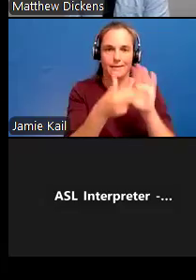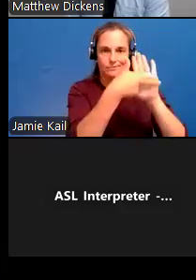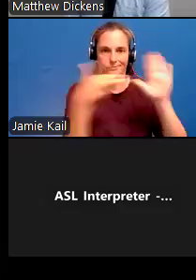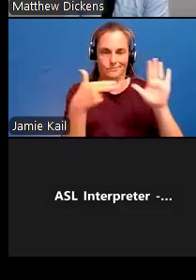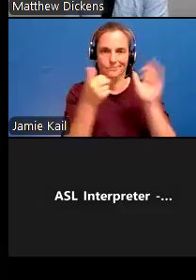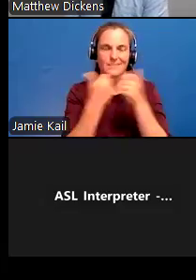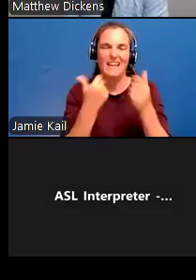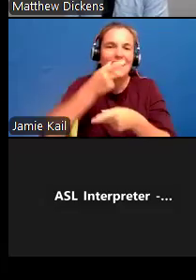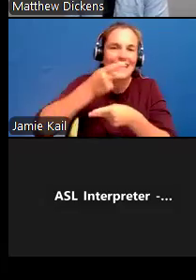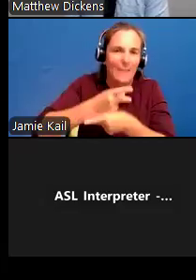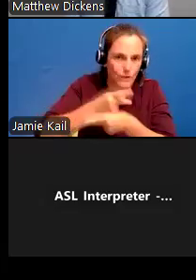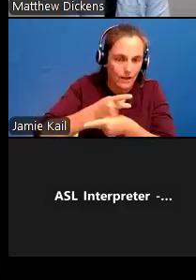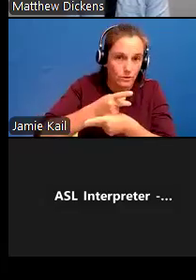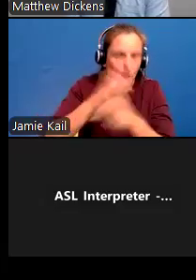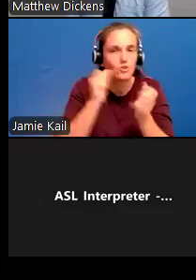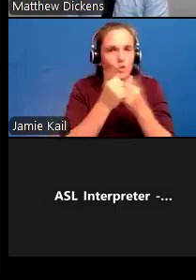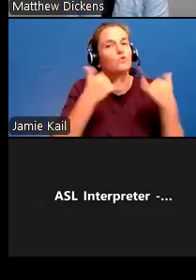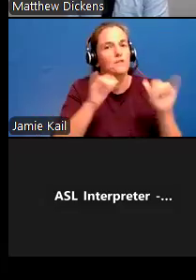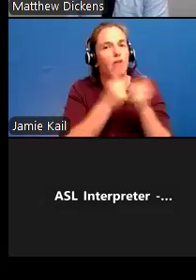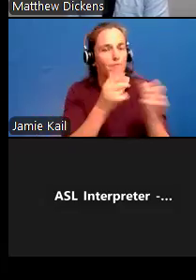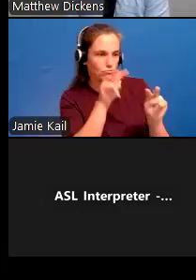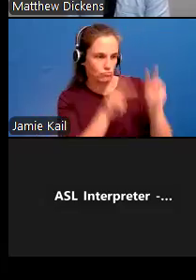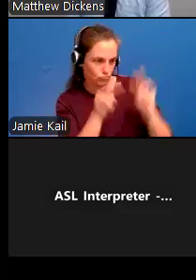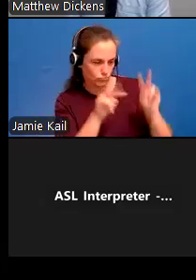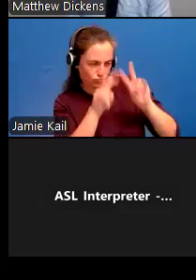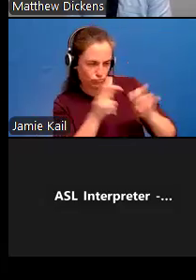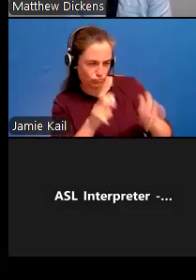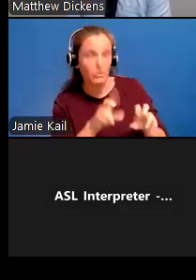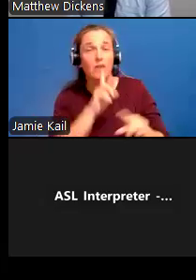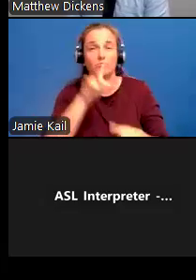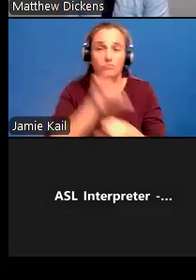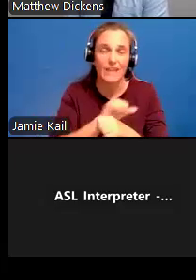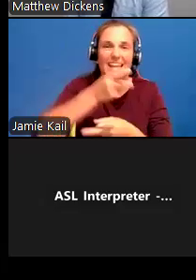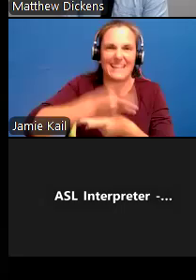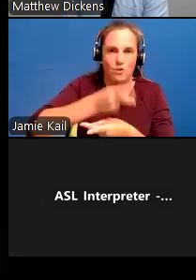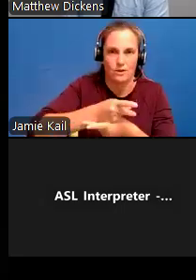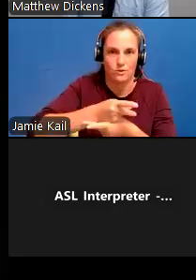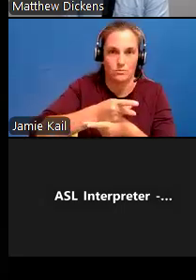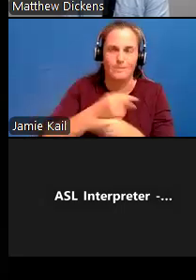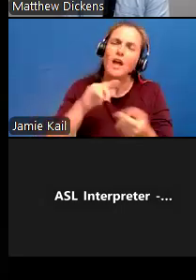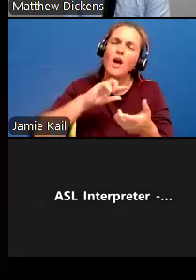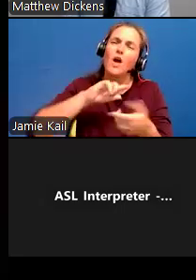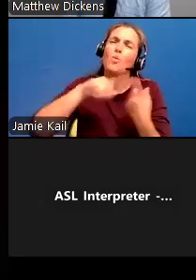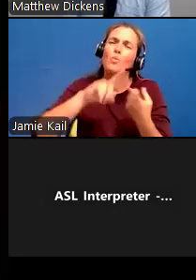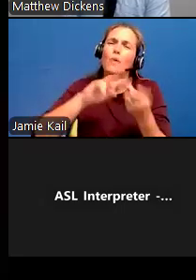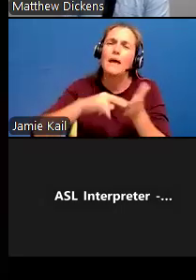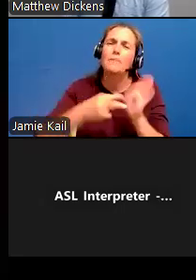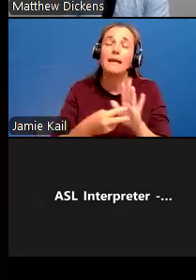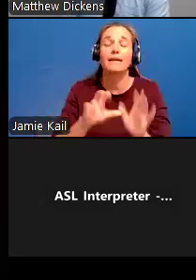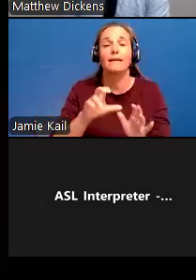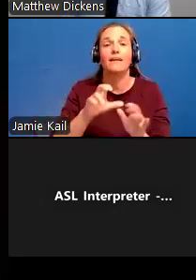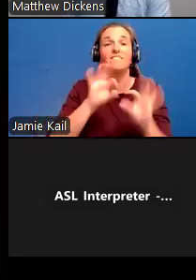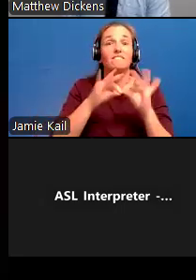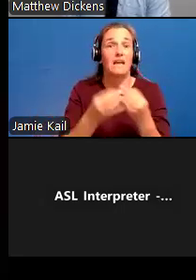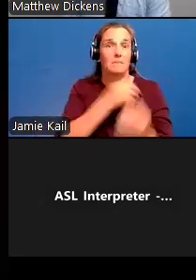have to assess whether that family member is a caretaker. And when I say family member, that often has a very broad